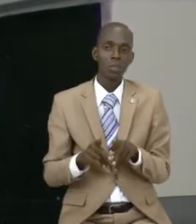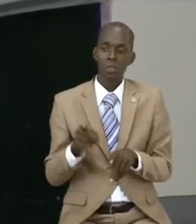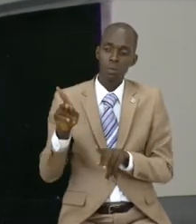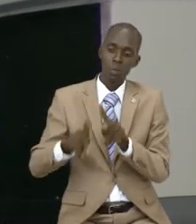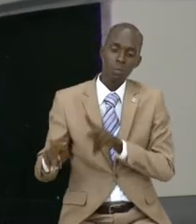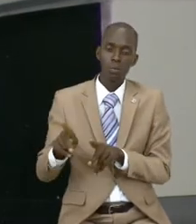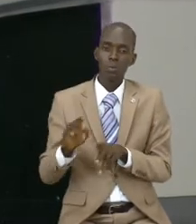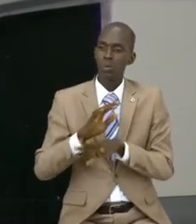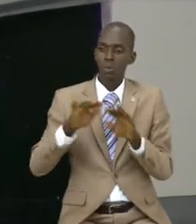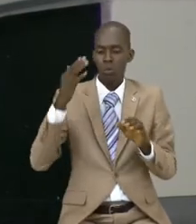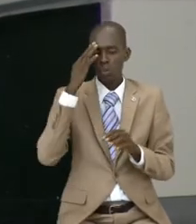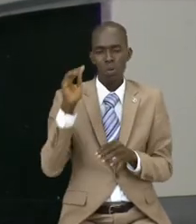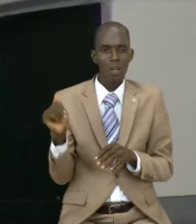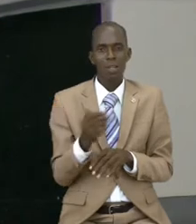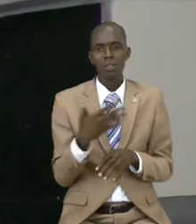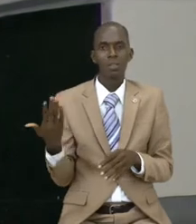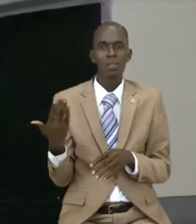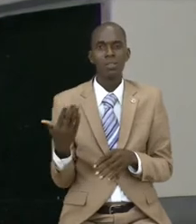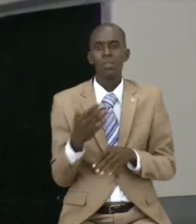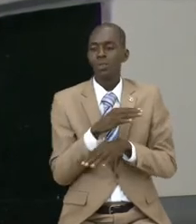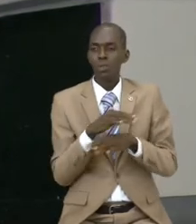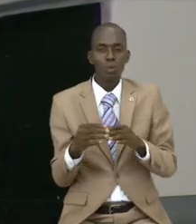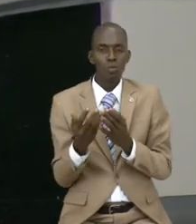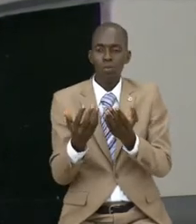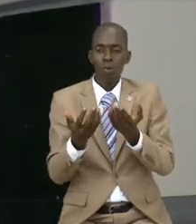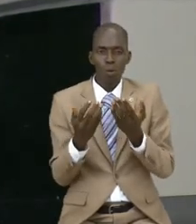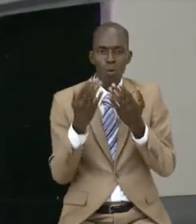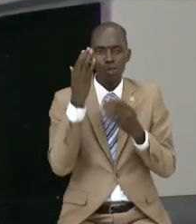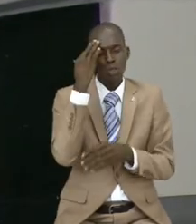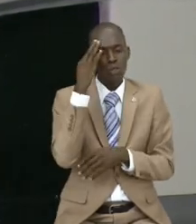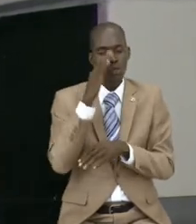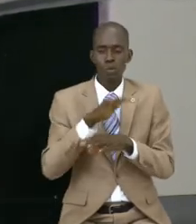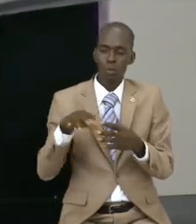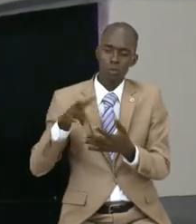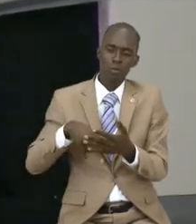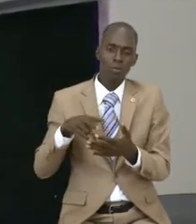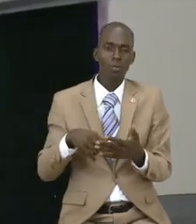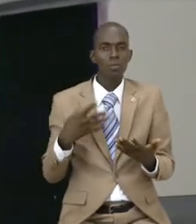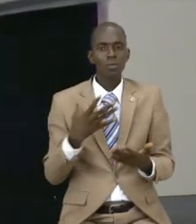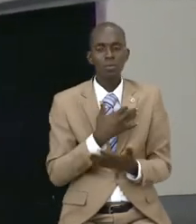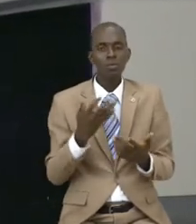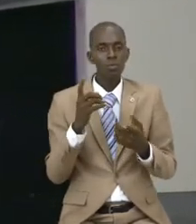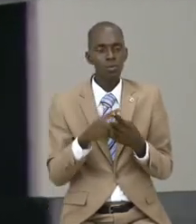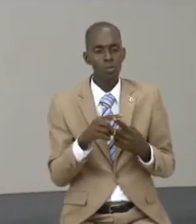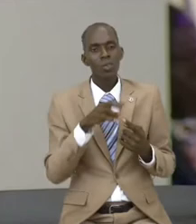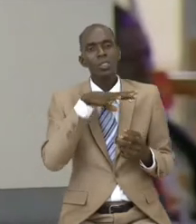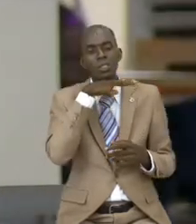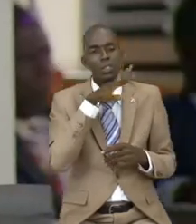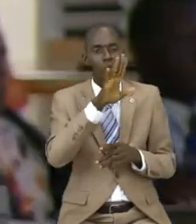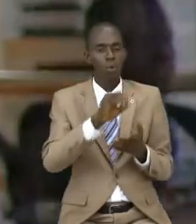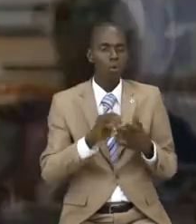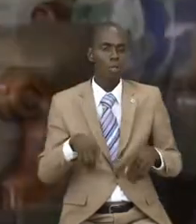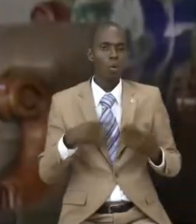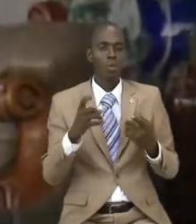nothing. They don't desire knowledge. They don't read. And they want to corrupt you. And they want to